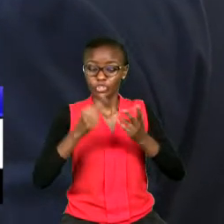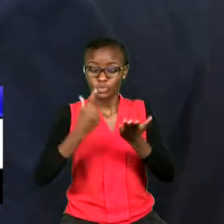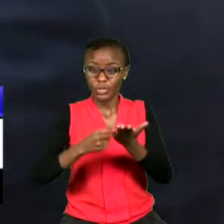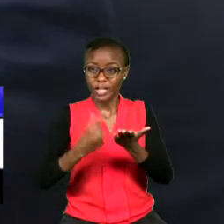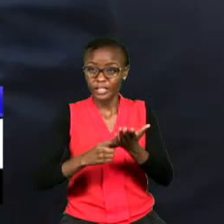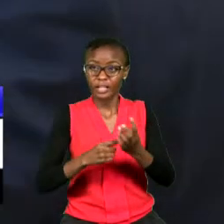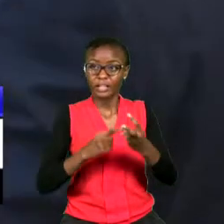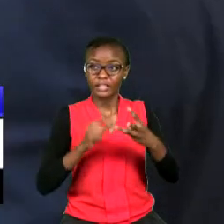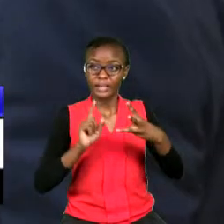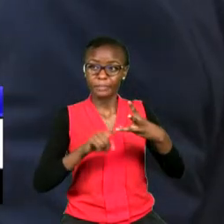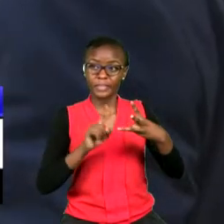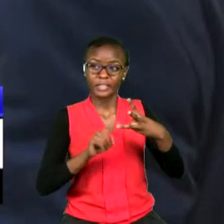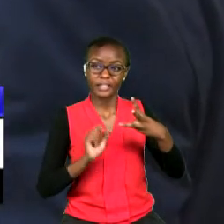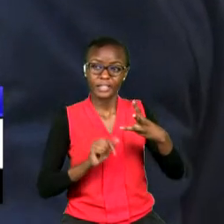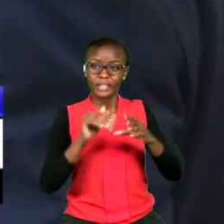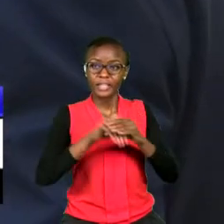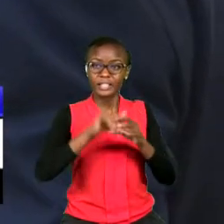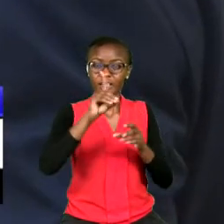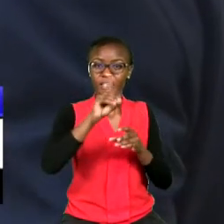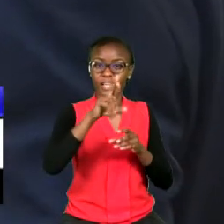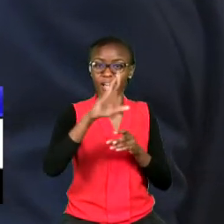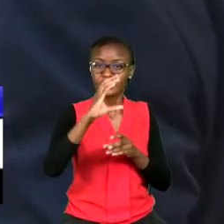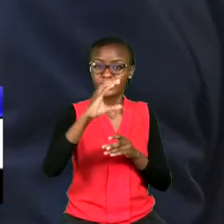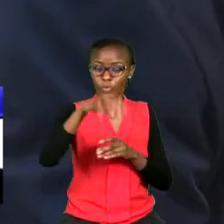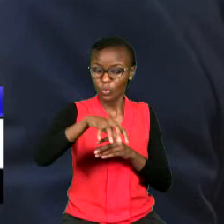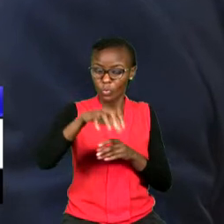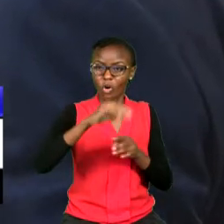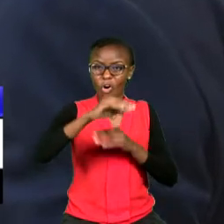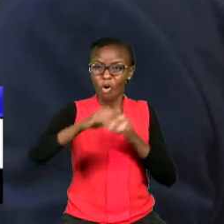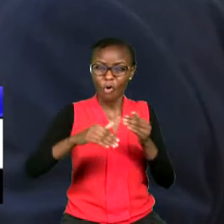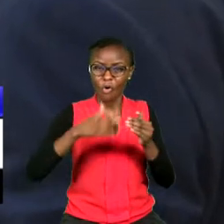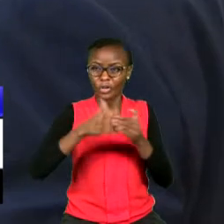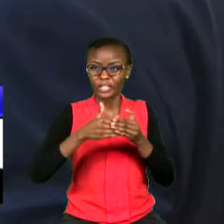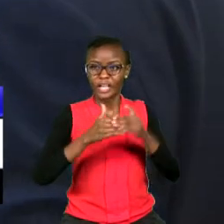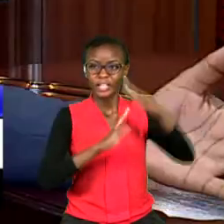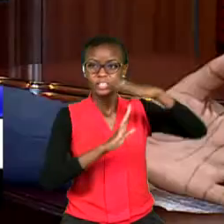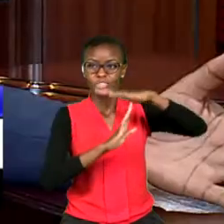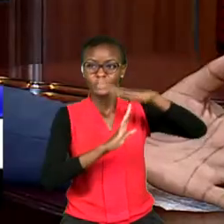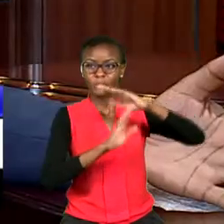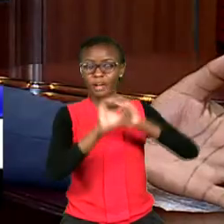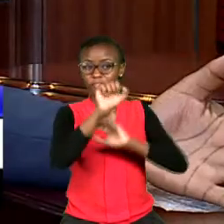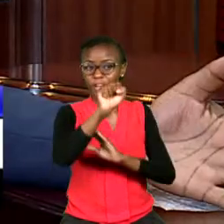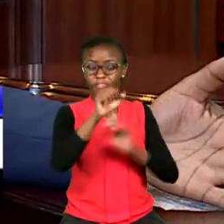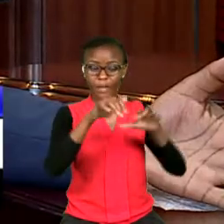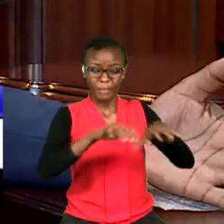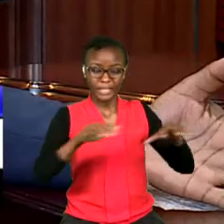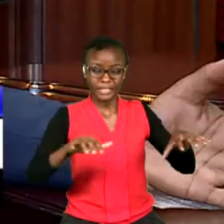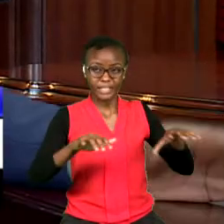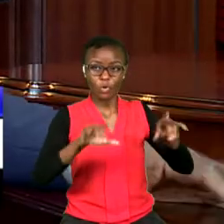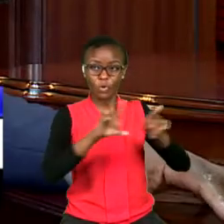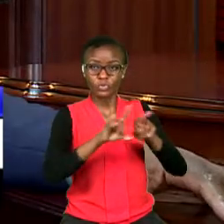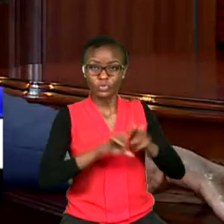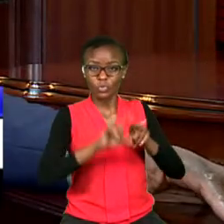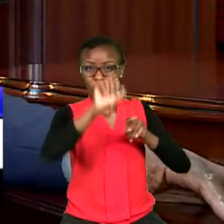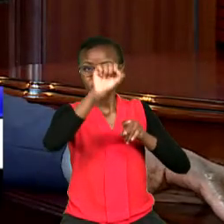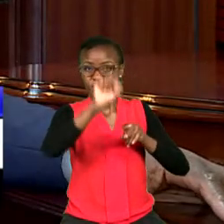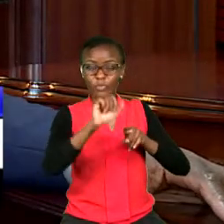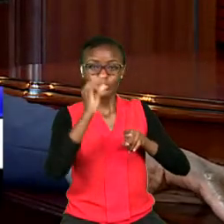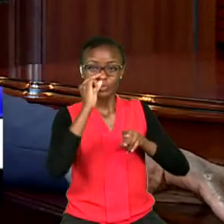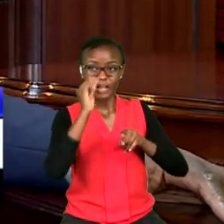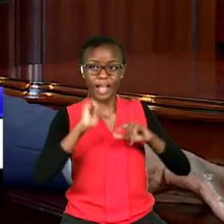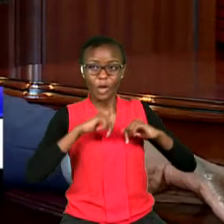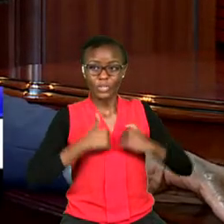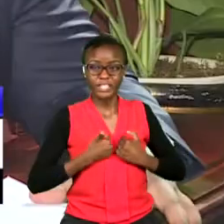in DRC. And in all our top 5 markets, including South Sudan, we're in the